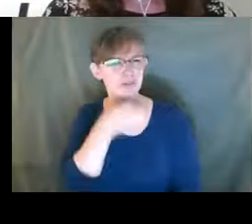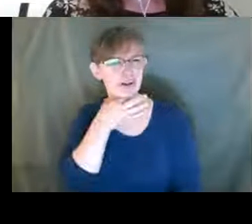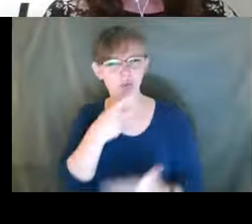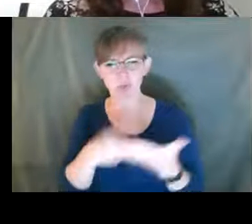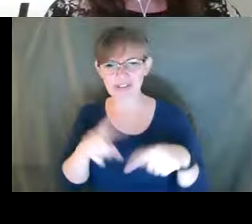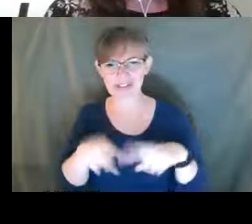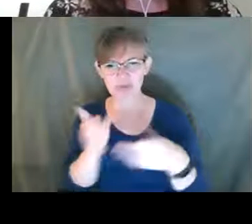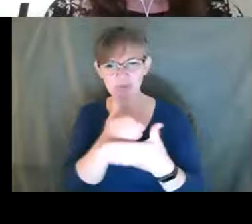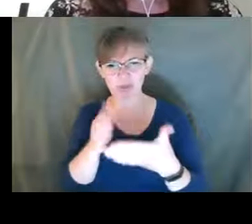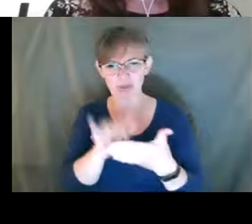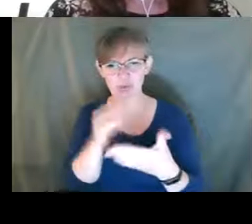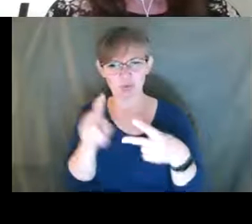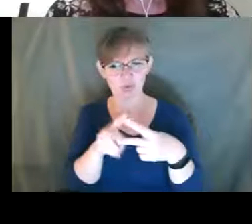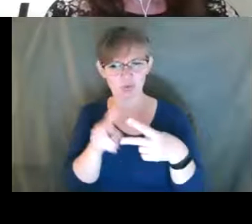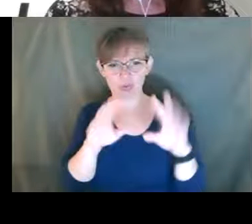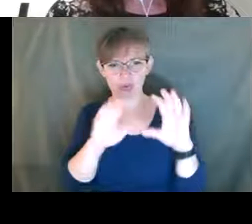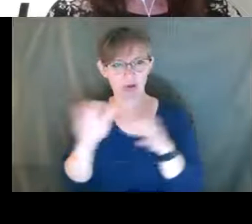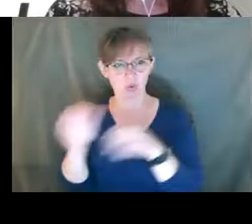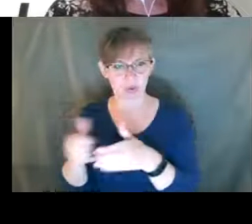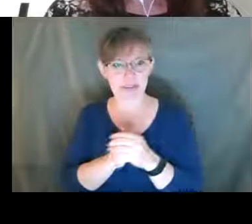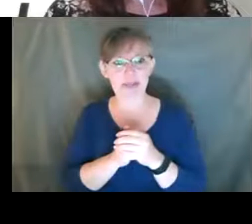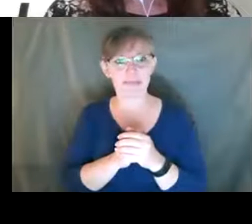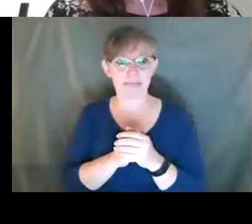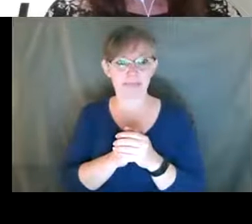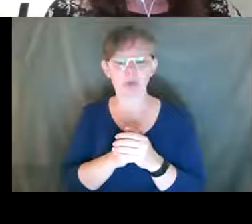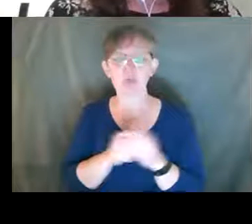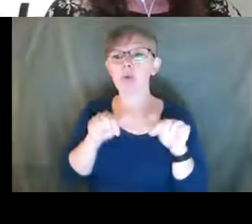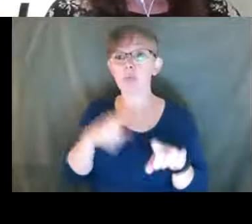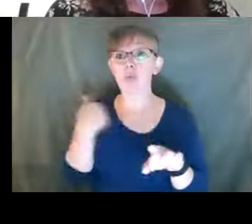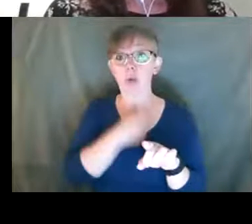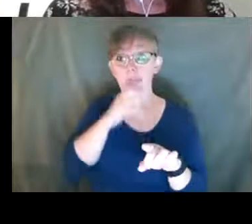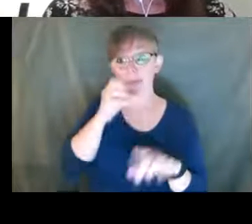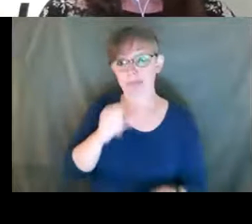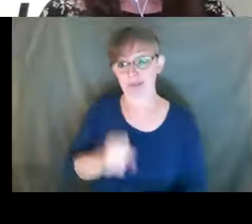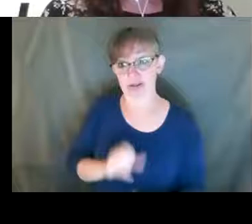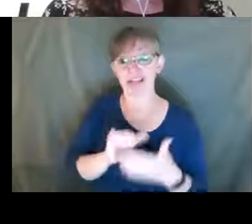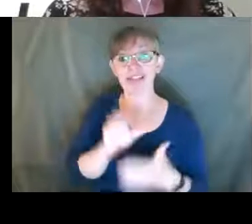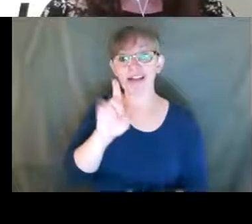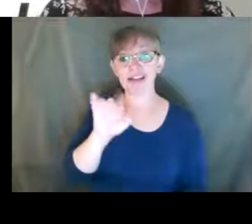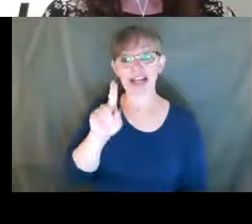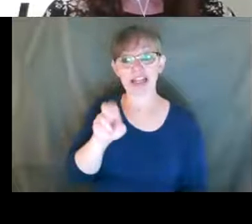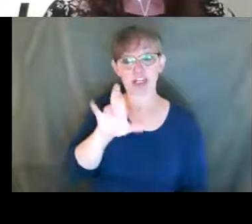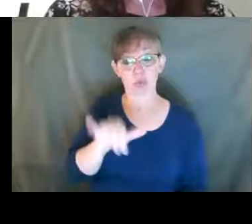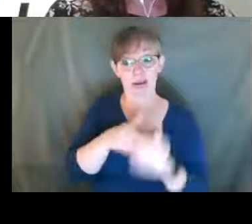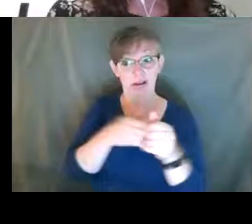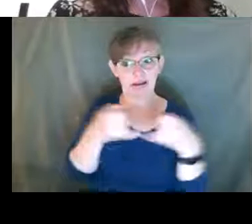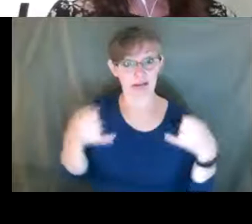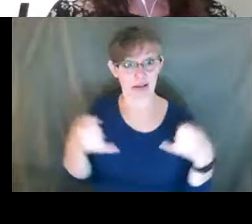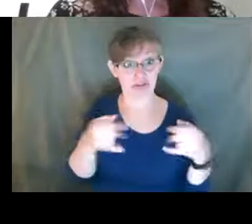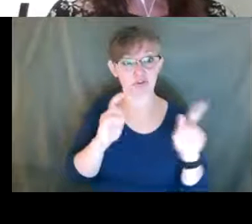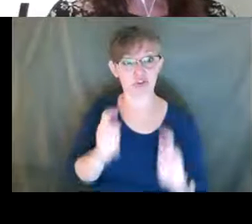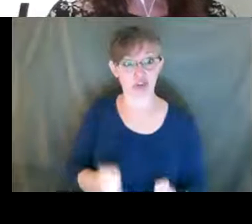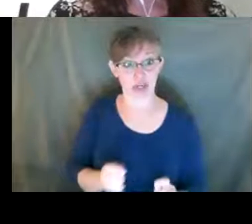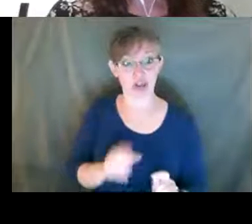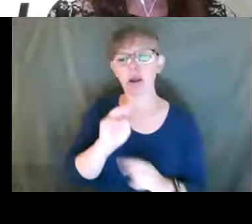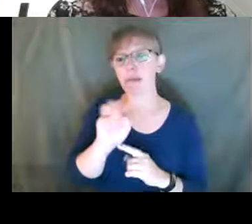So as we age, dietary guidelines change. As defined by SAMHSA, moderate drinking is